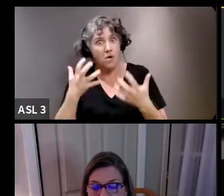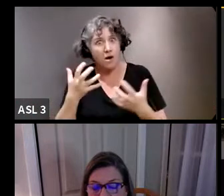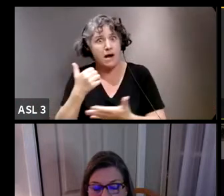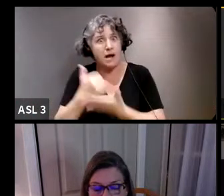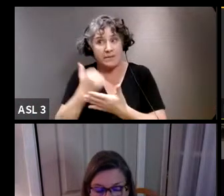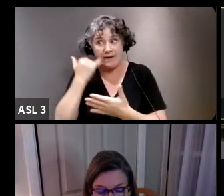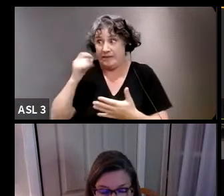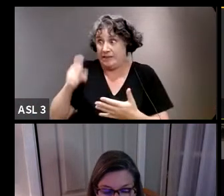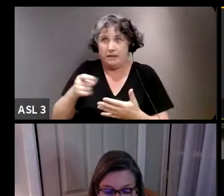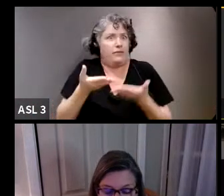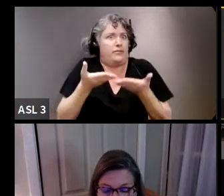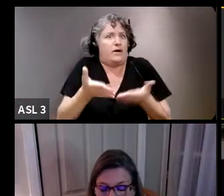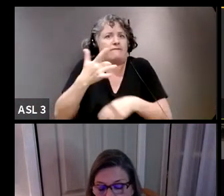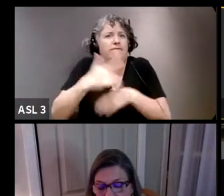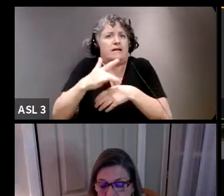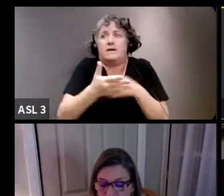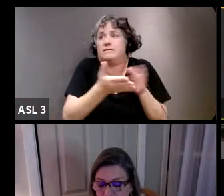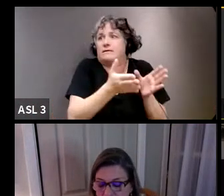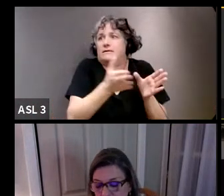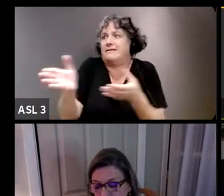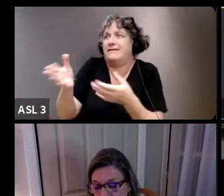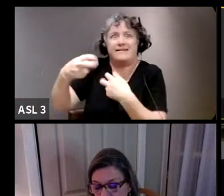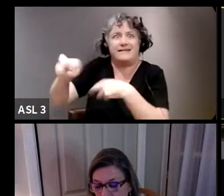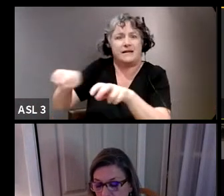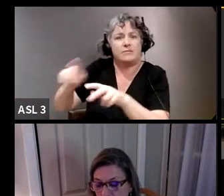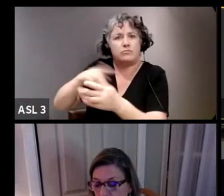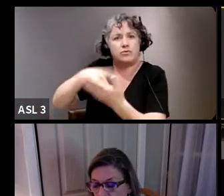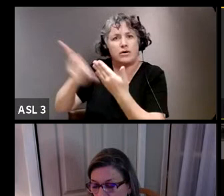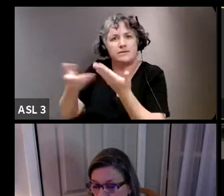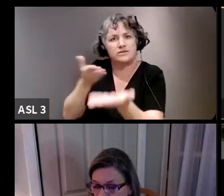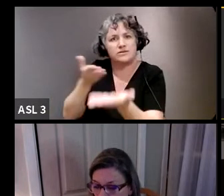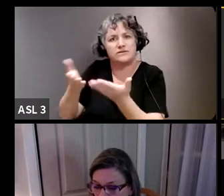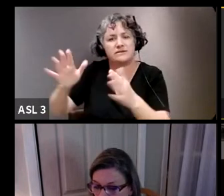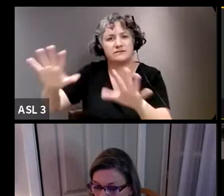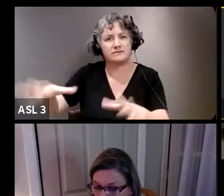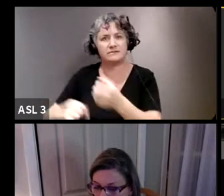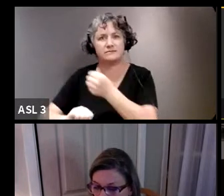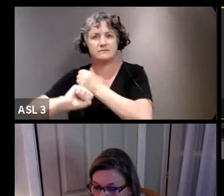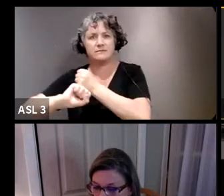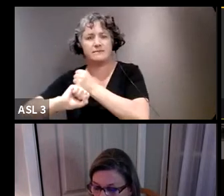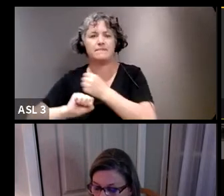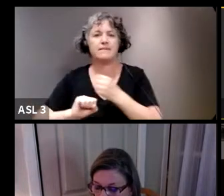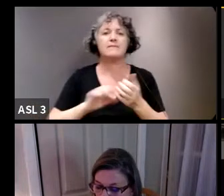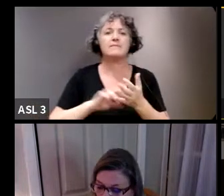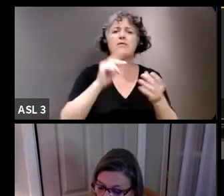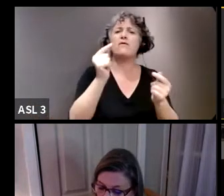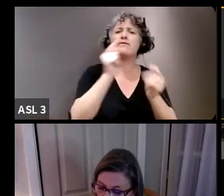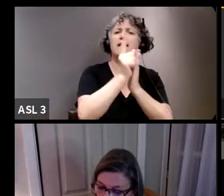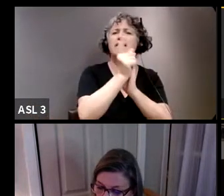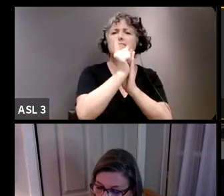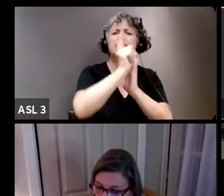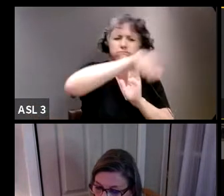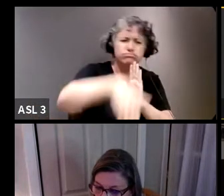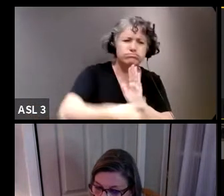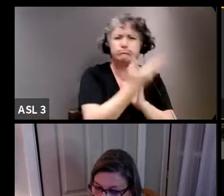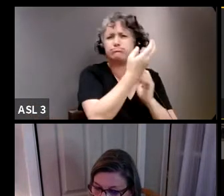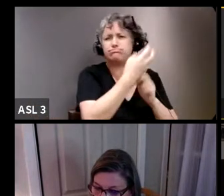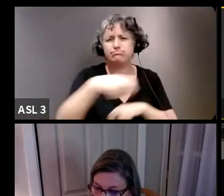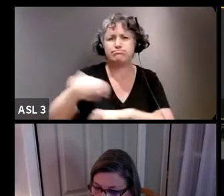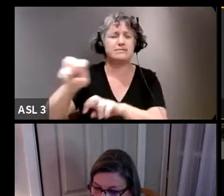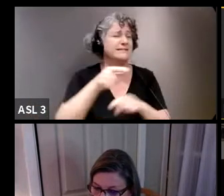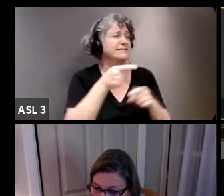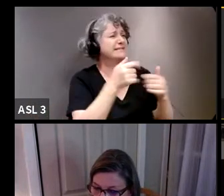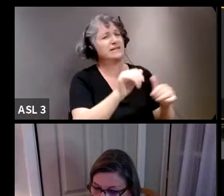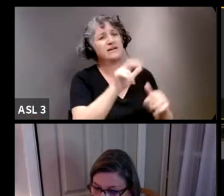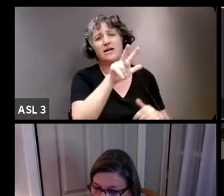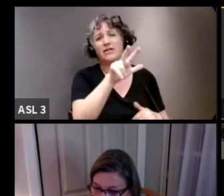remind residents that are freeze to the budget will not result in the disappearance of police from our communities overnight they will still have 376